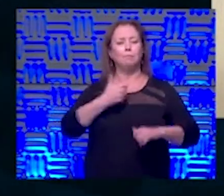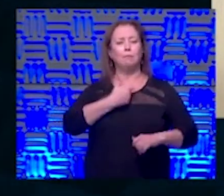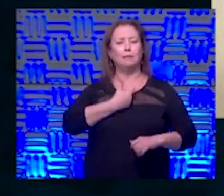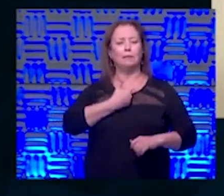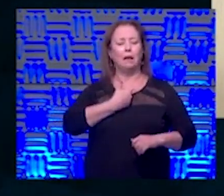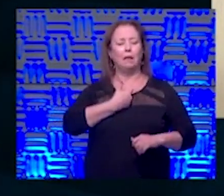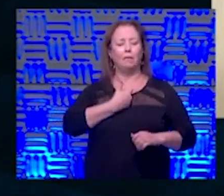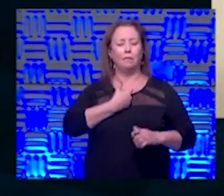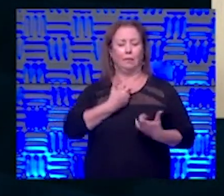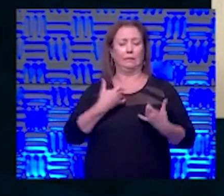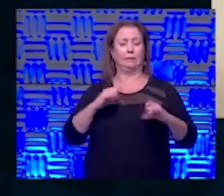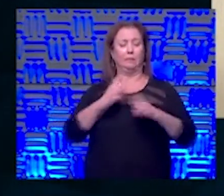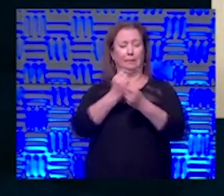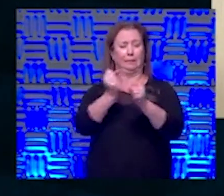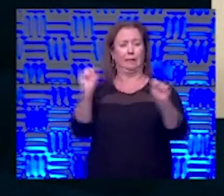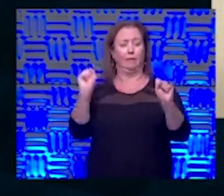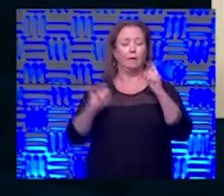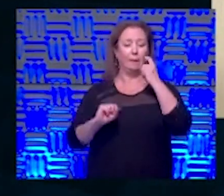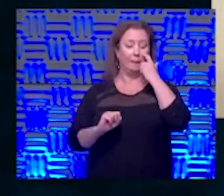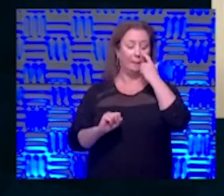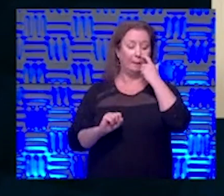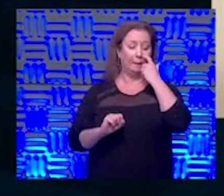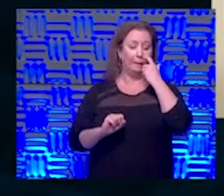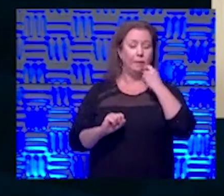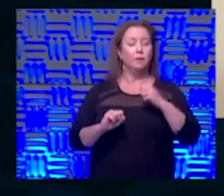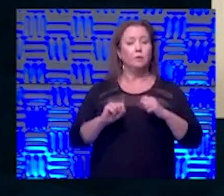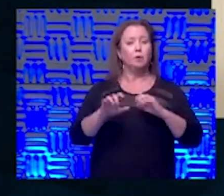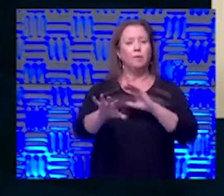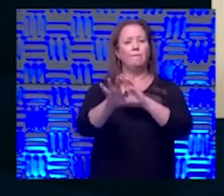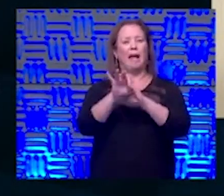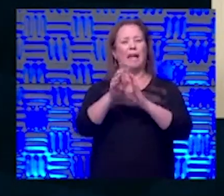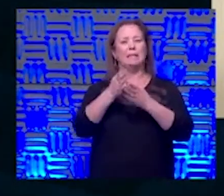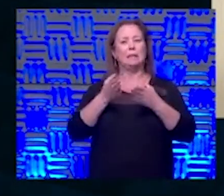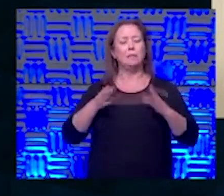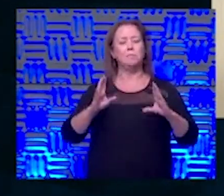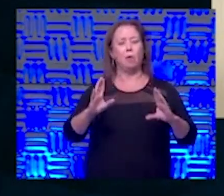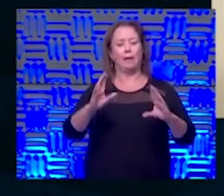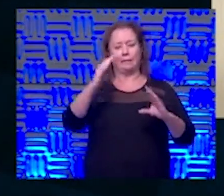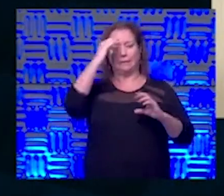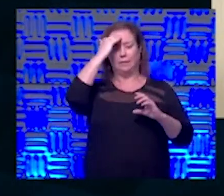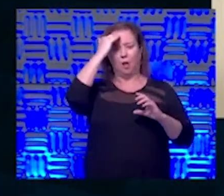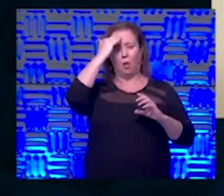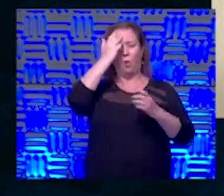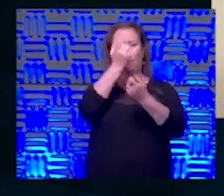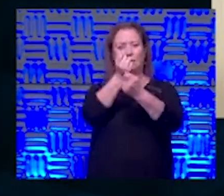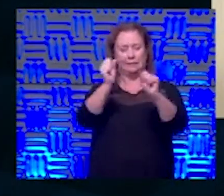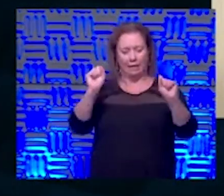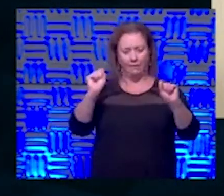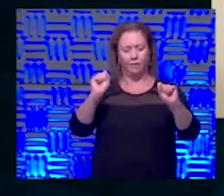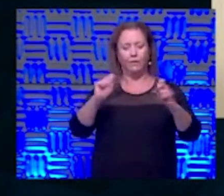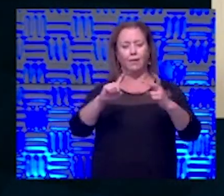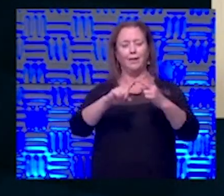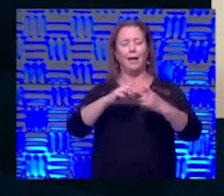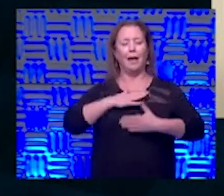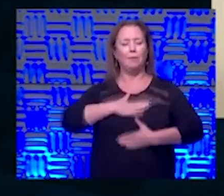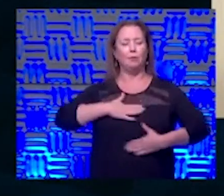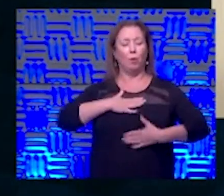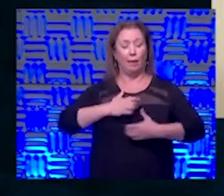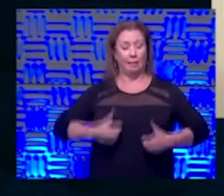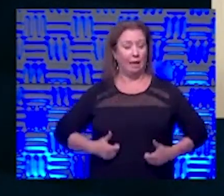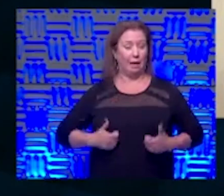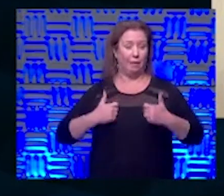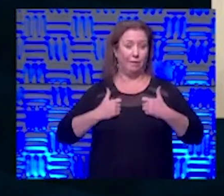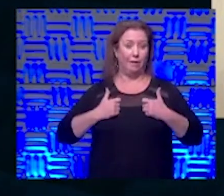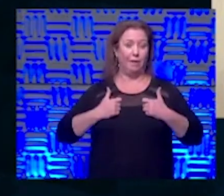while still being safe? And so being able to find some ways to know that I'm being safe, know that I'm still enjoying life, because when